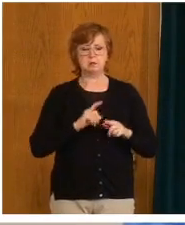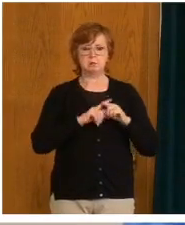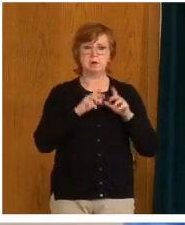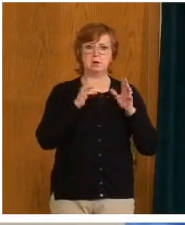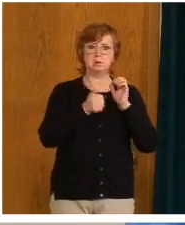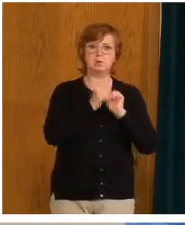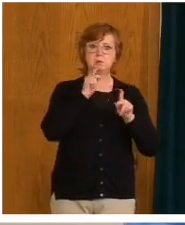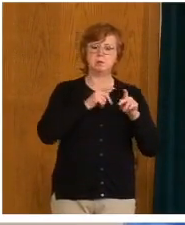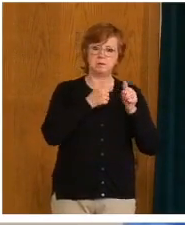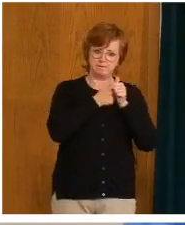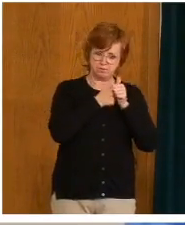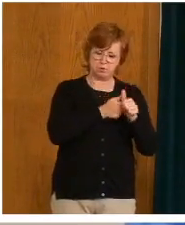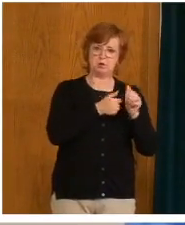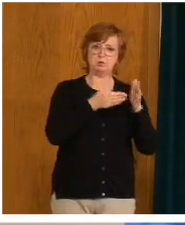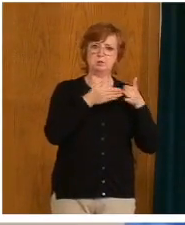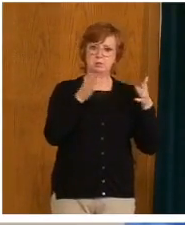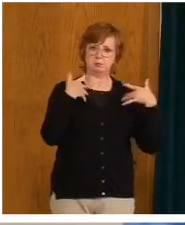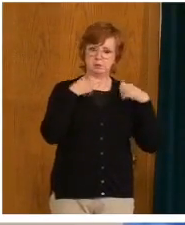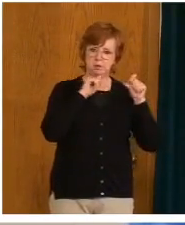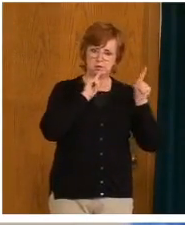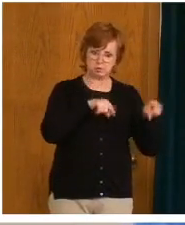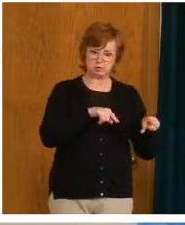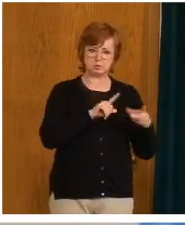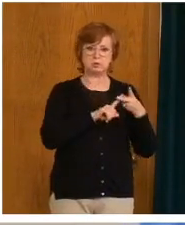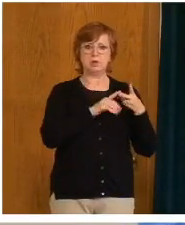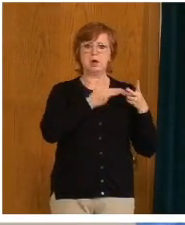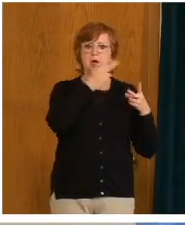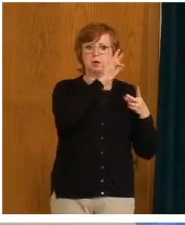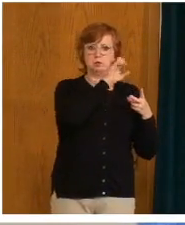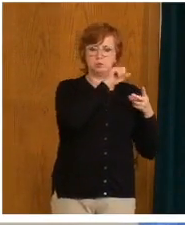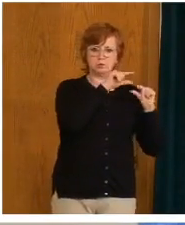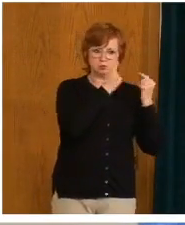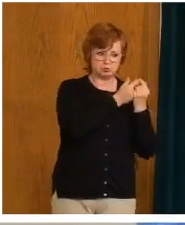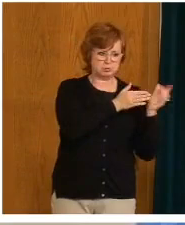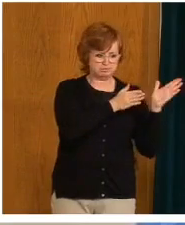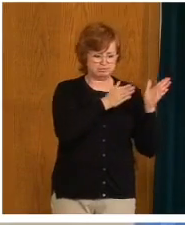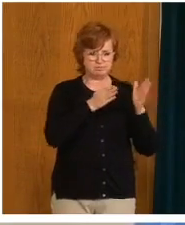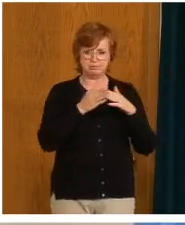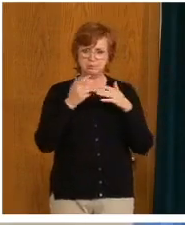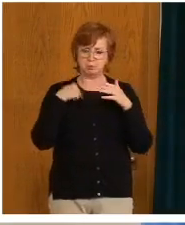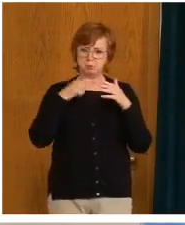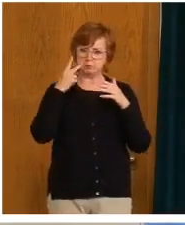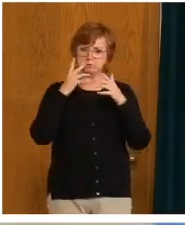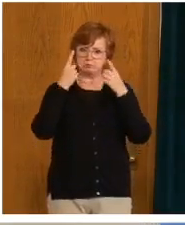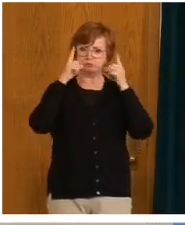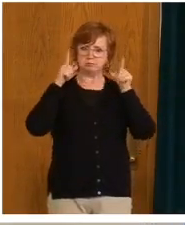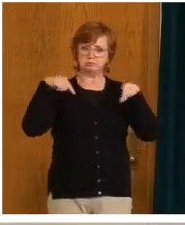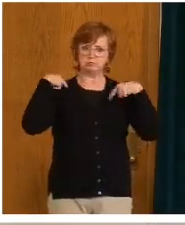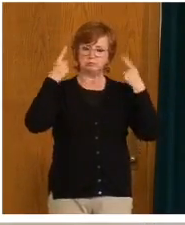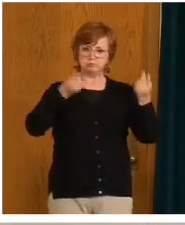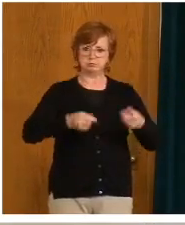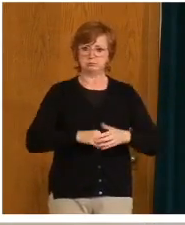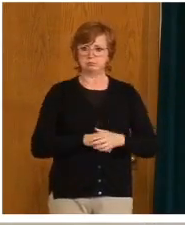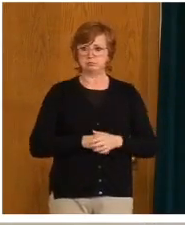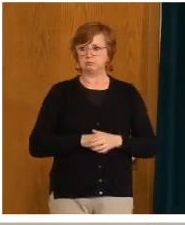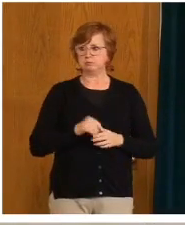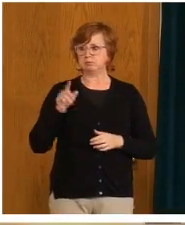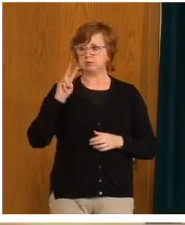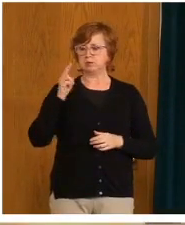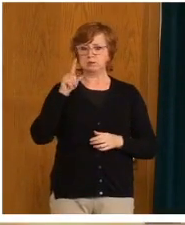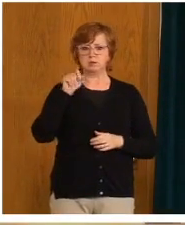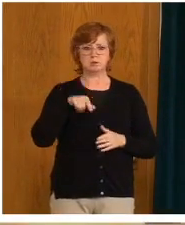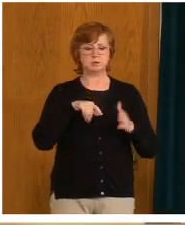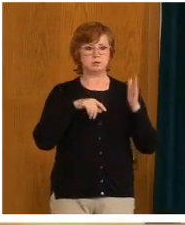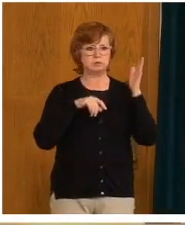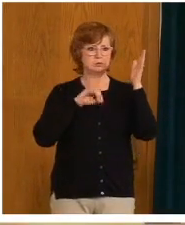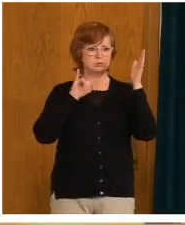for those people at most risk to get their vaccines first. And we see that continuing to happen. Do you have a